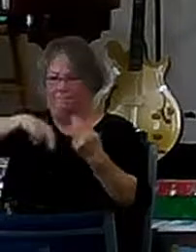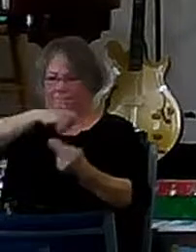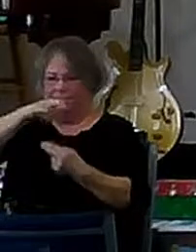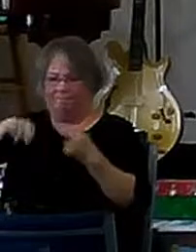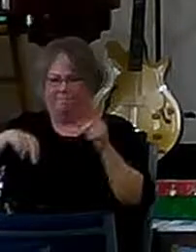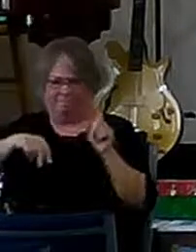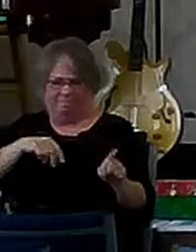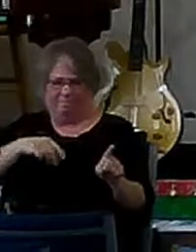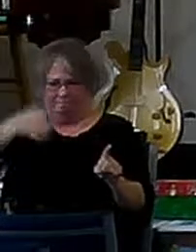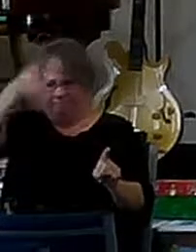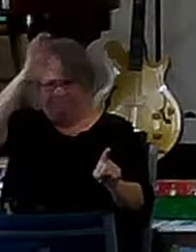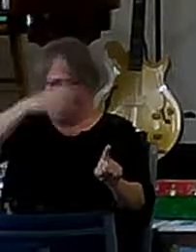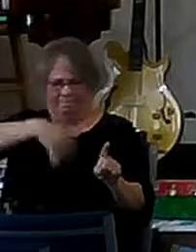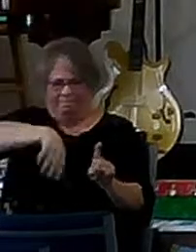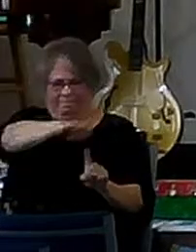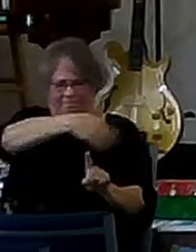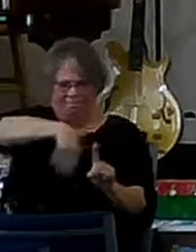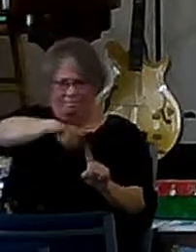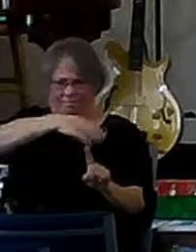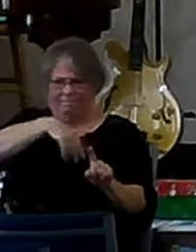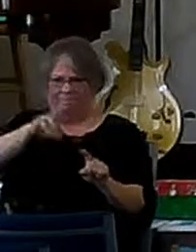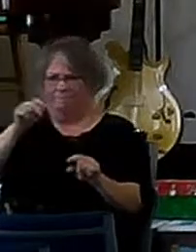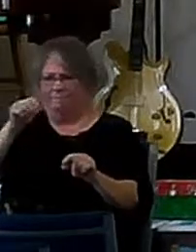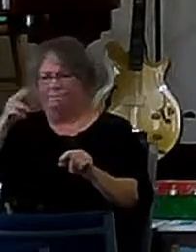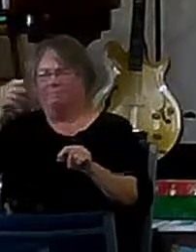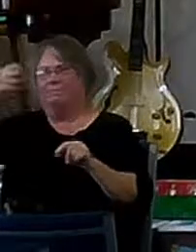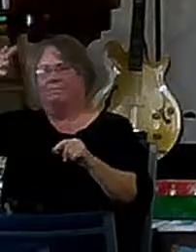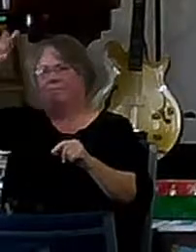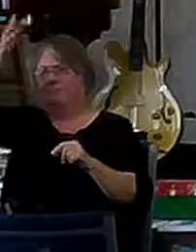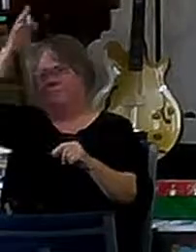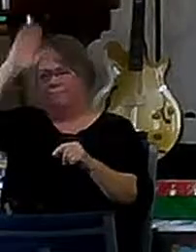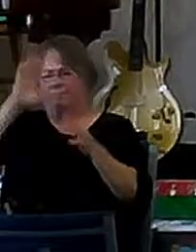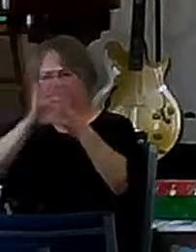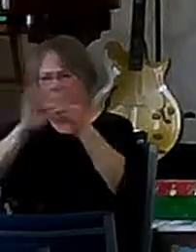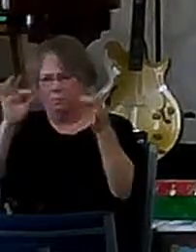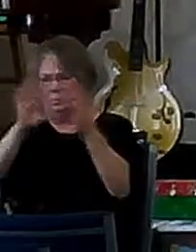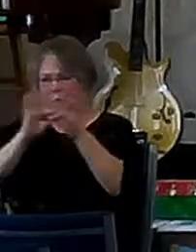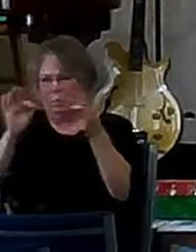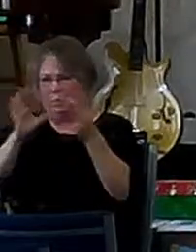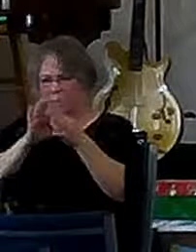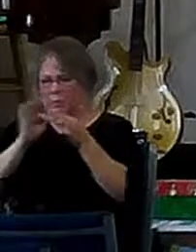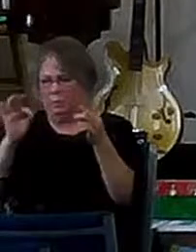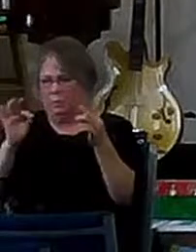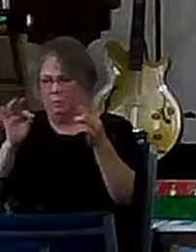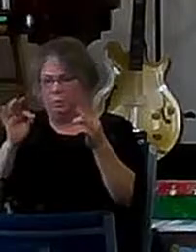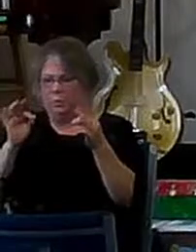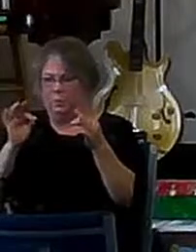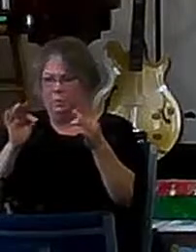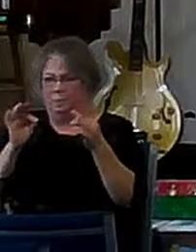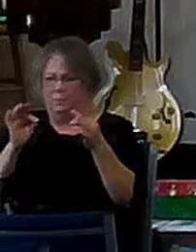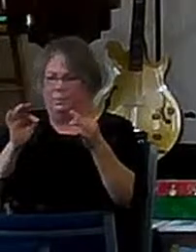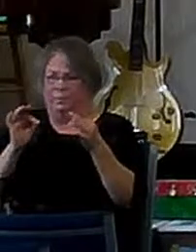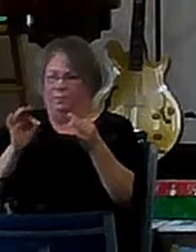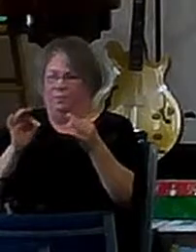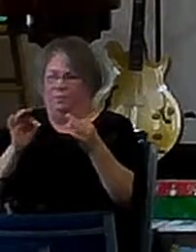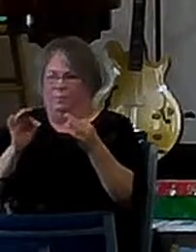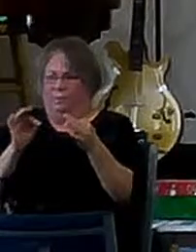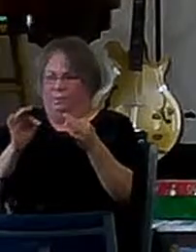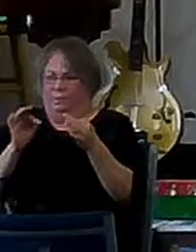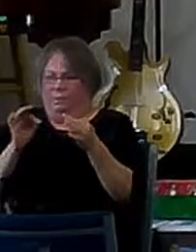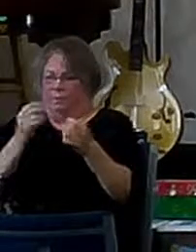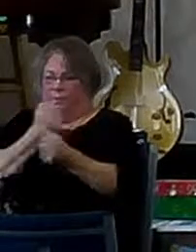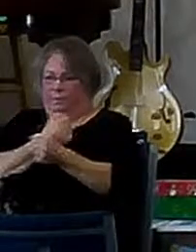And we should rejoice in that. And so it is impossible for us to throw a wrench in God's